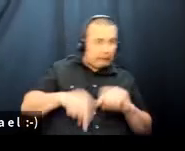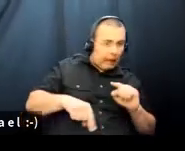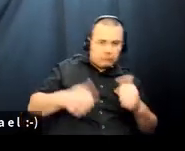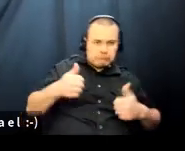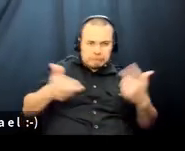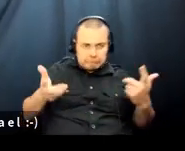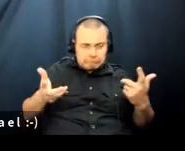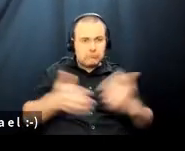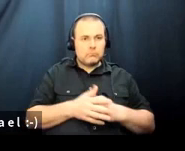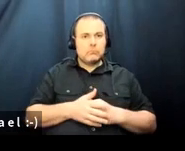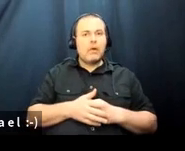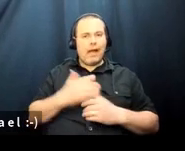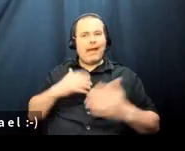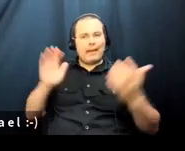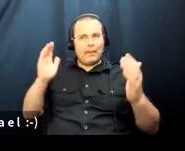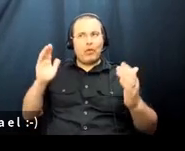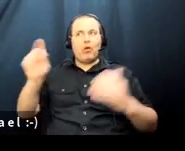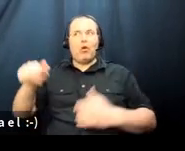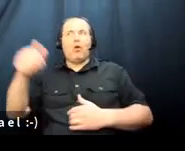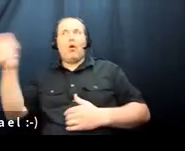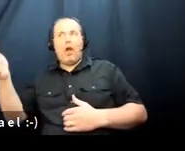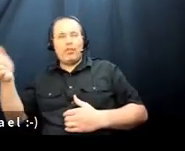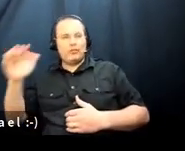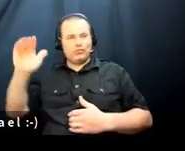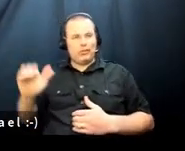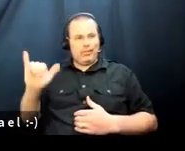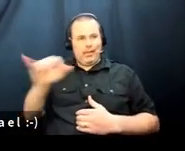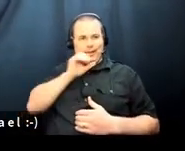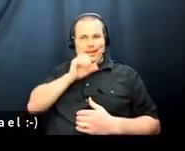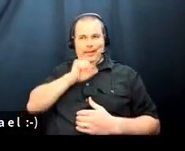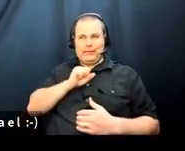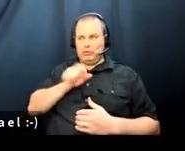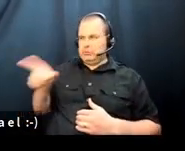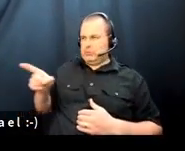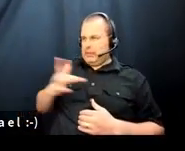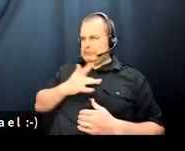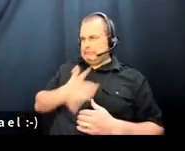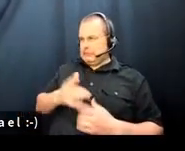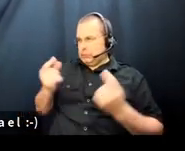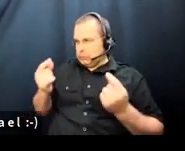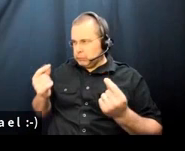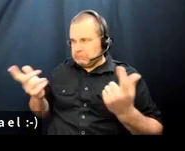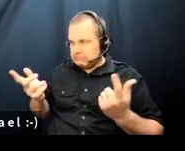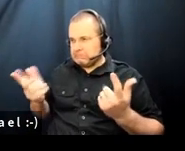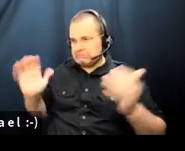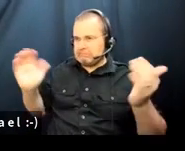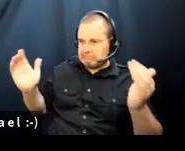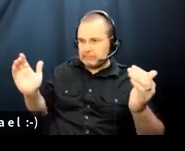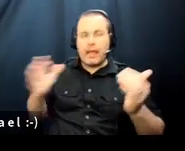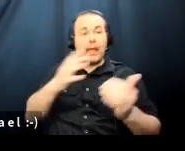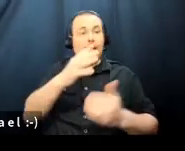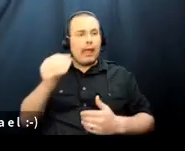another child at this age to be doing? And I'm also looking at it informally. Informally